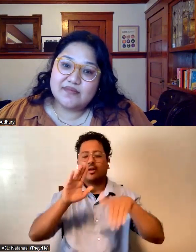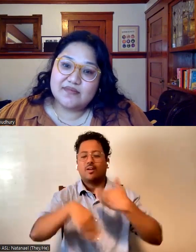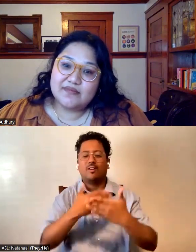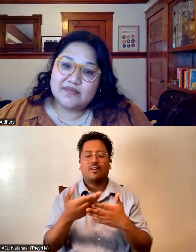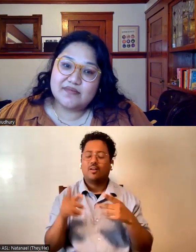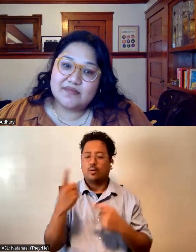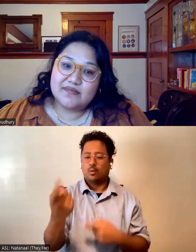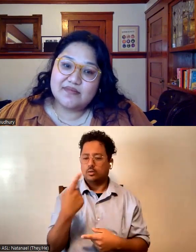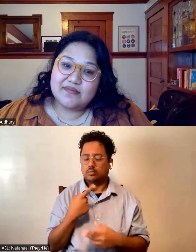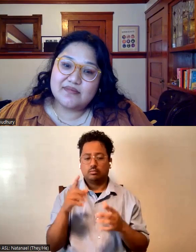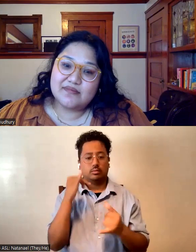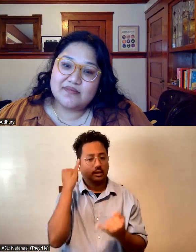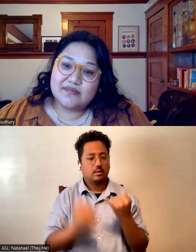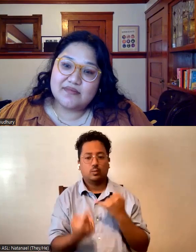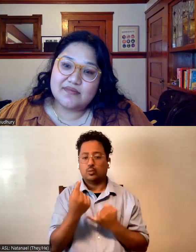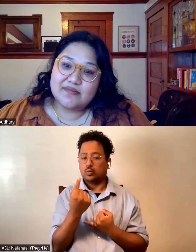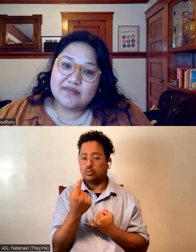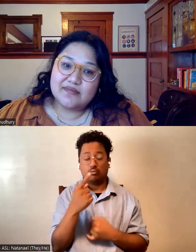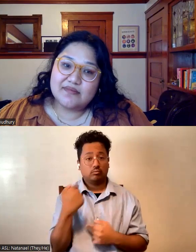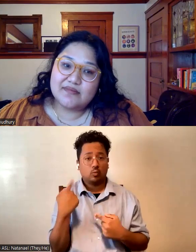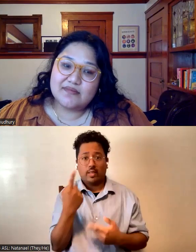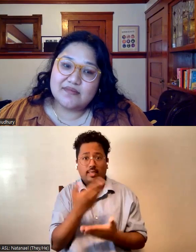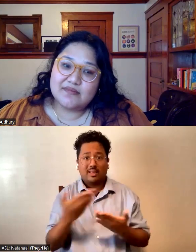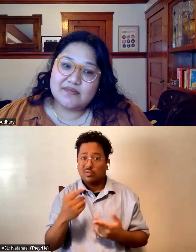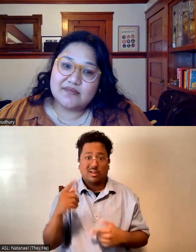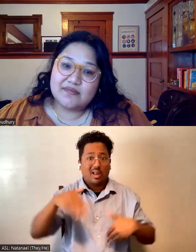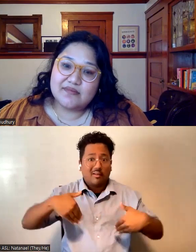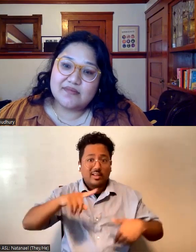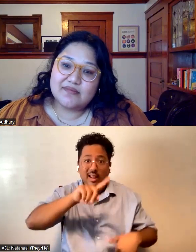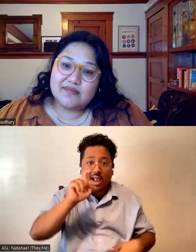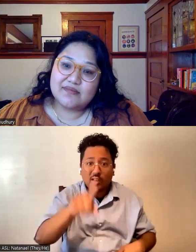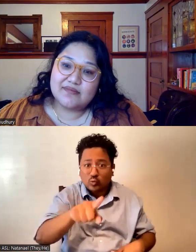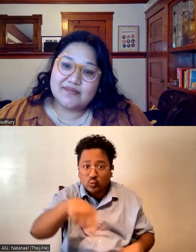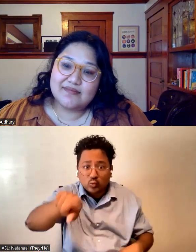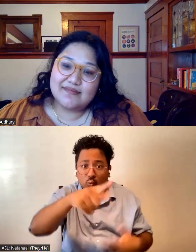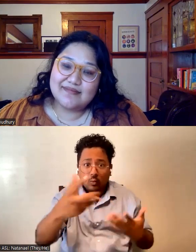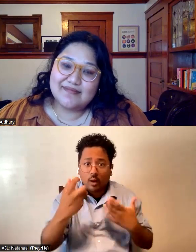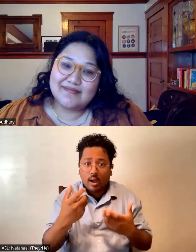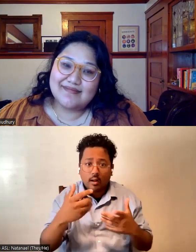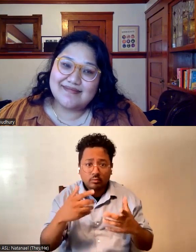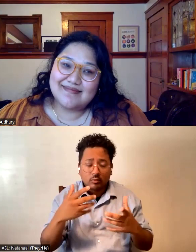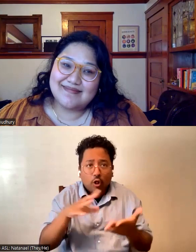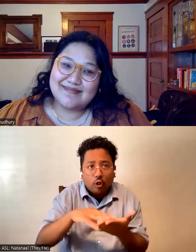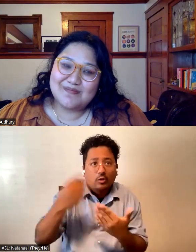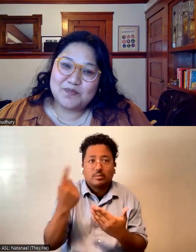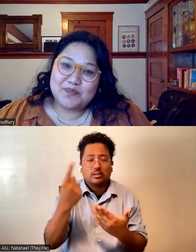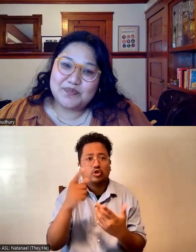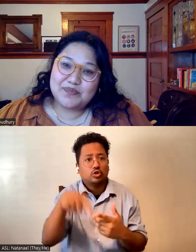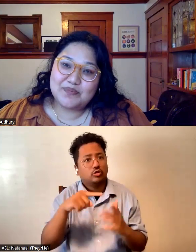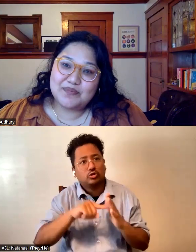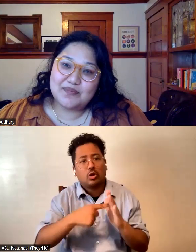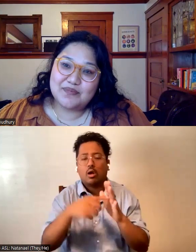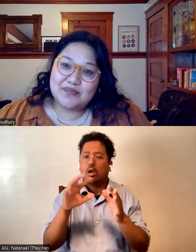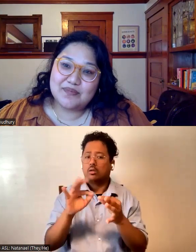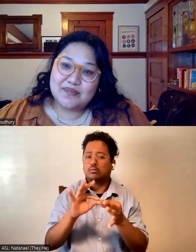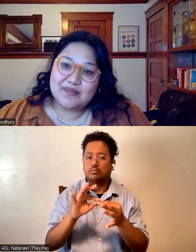on is there anything we didn't ask you about, or that you didn't ask each other, that you really want to make sure we leave with today? And